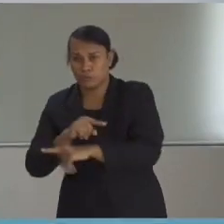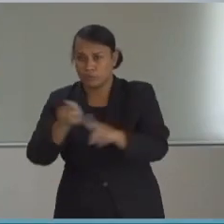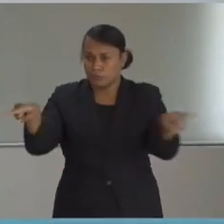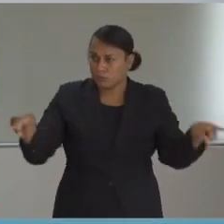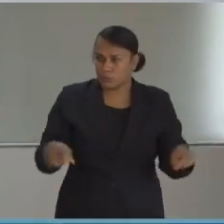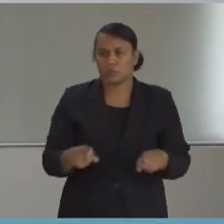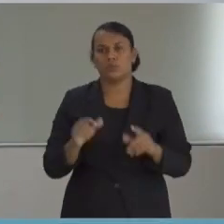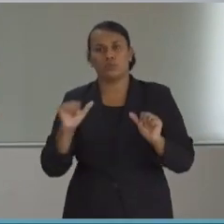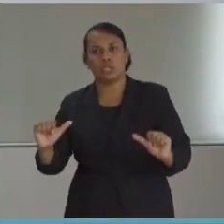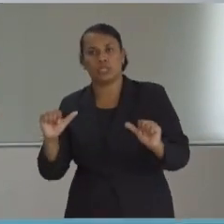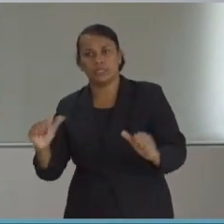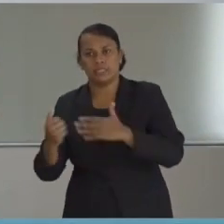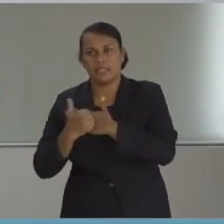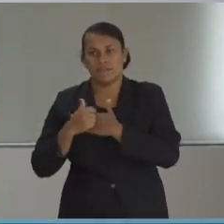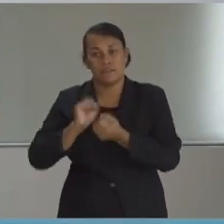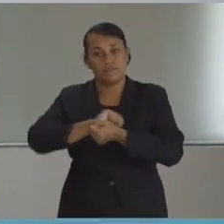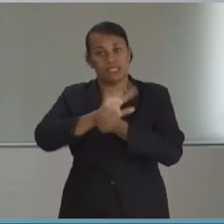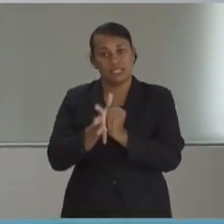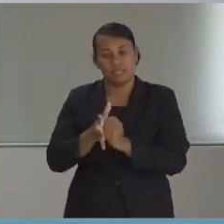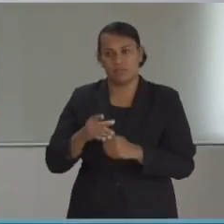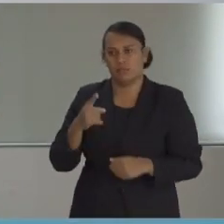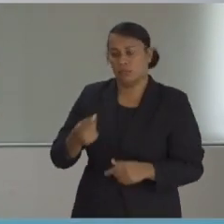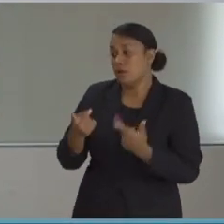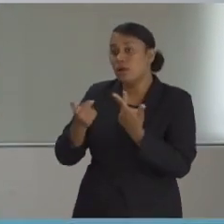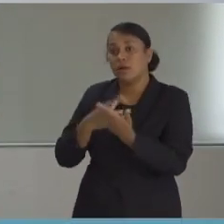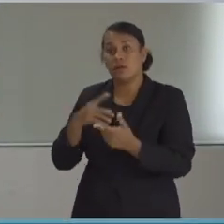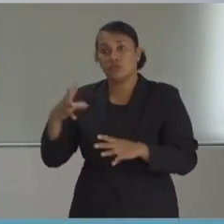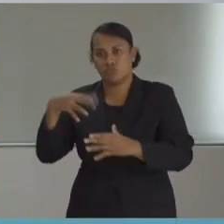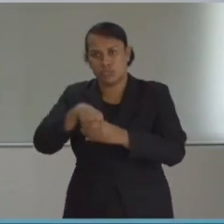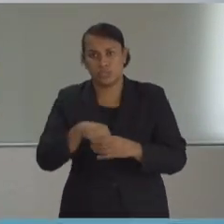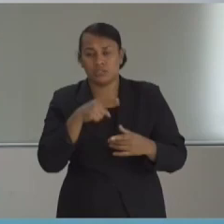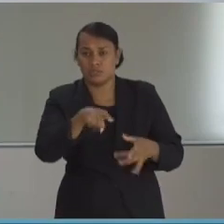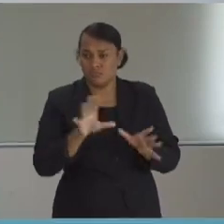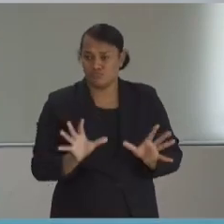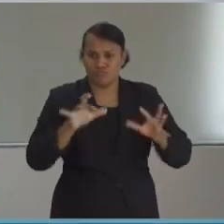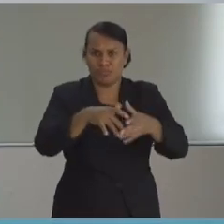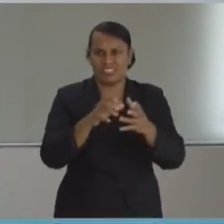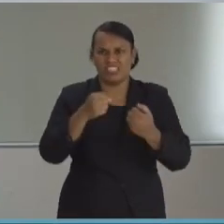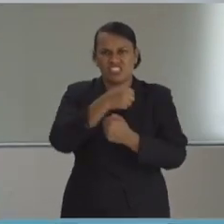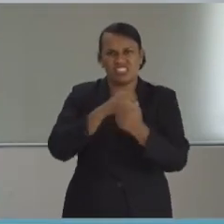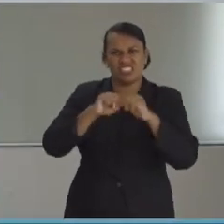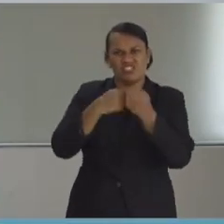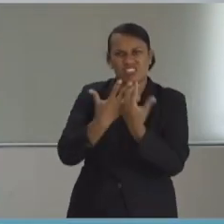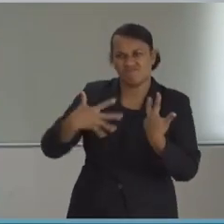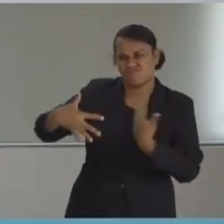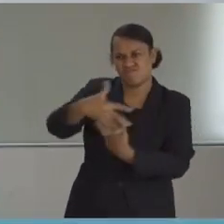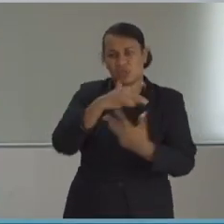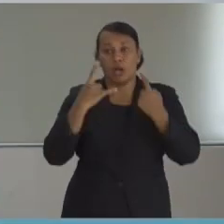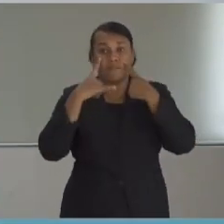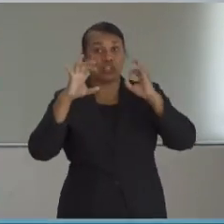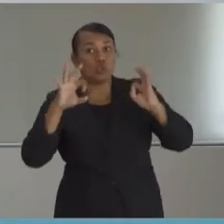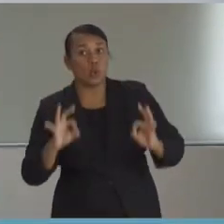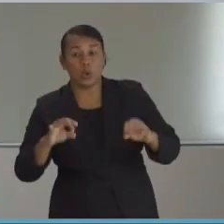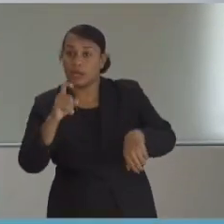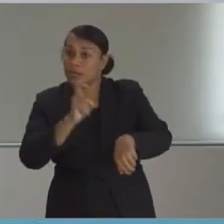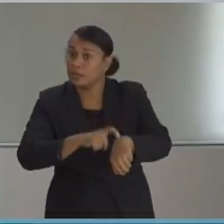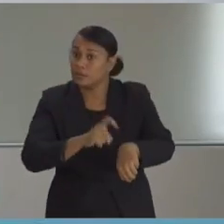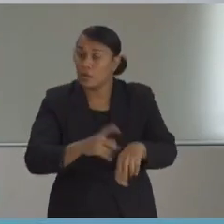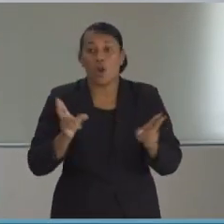restrictions, particularly on social gathering and the curfew hours. And of course, their normal law